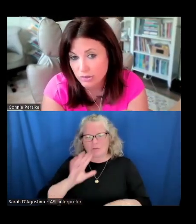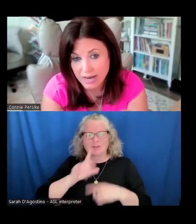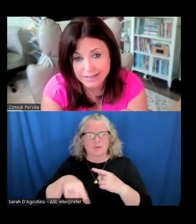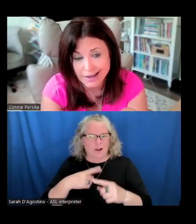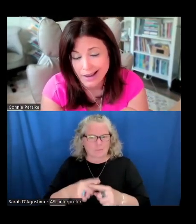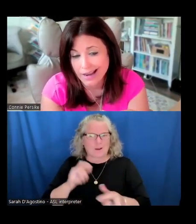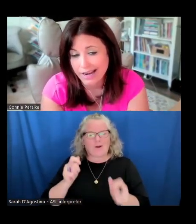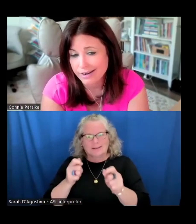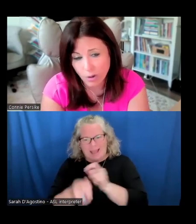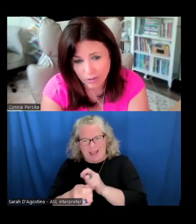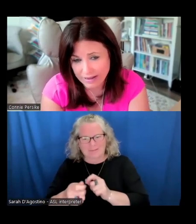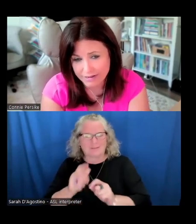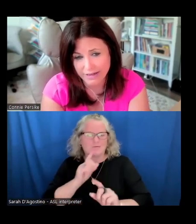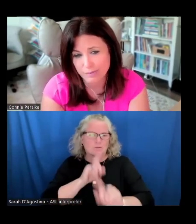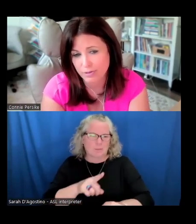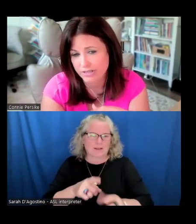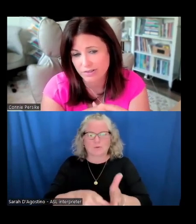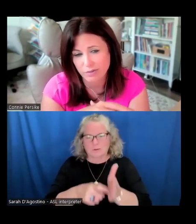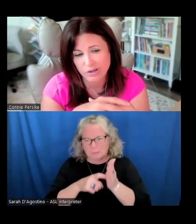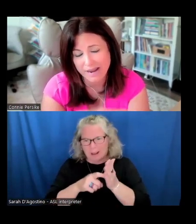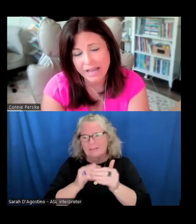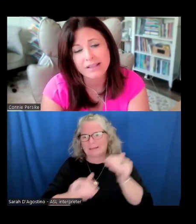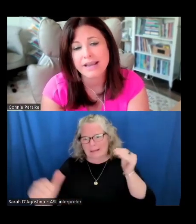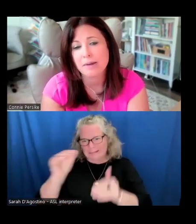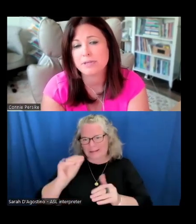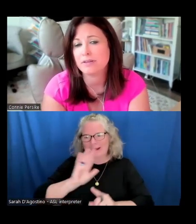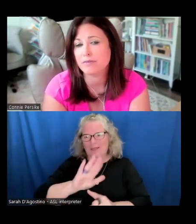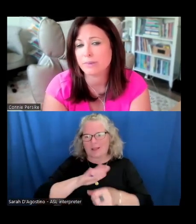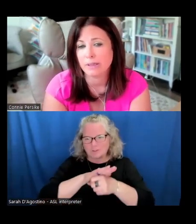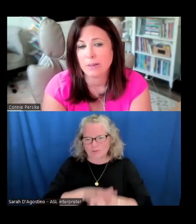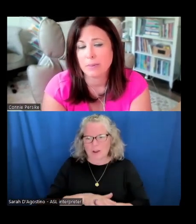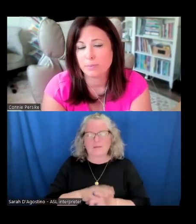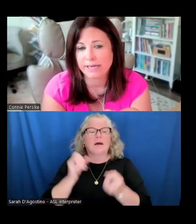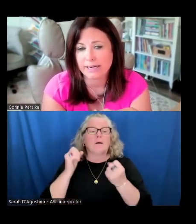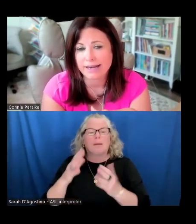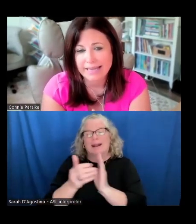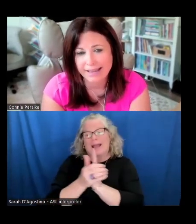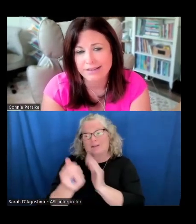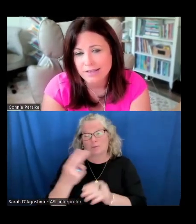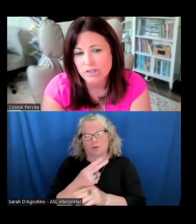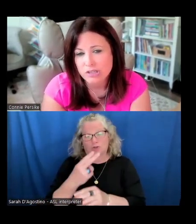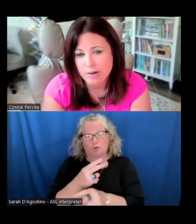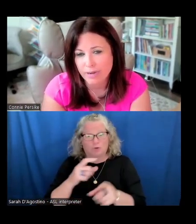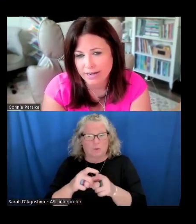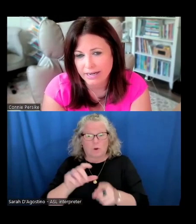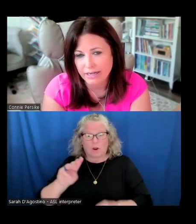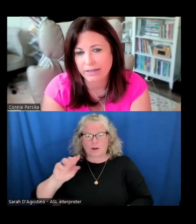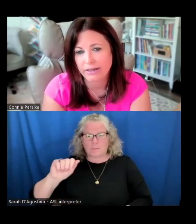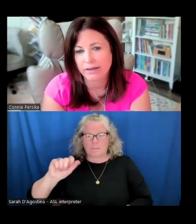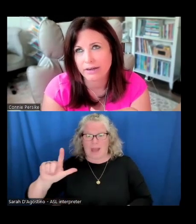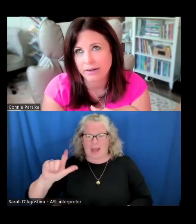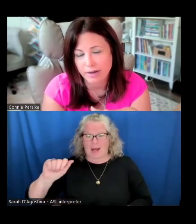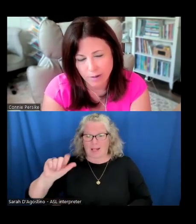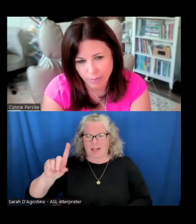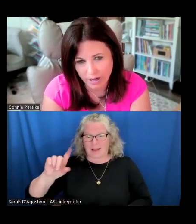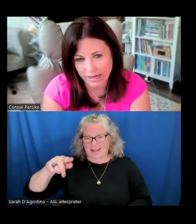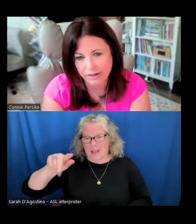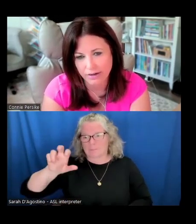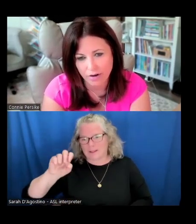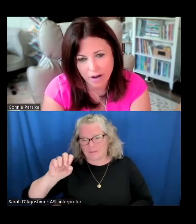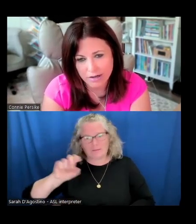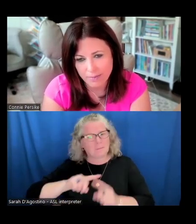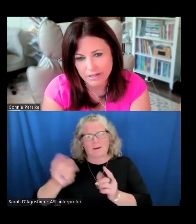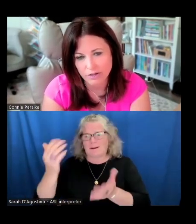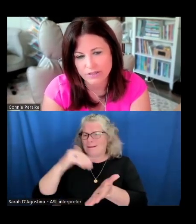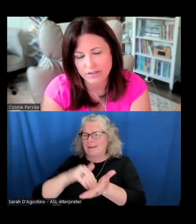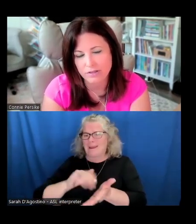exceeding stress. And I know a lot of experts use the word maladaptive, but again, this is just our body and our brain and